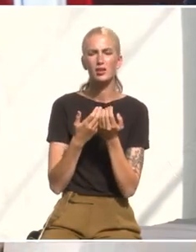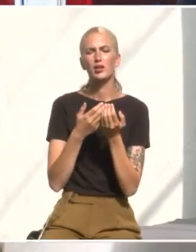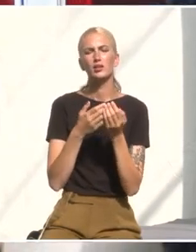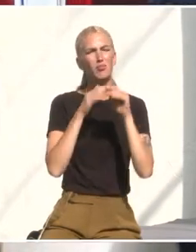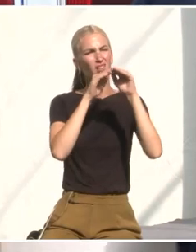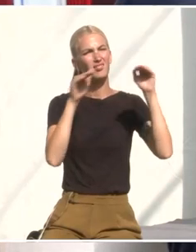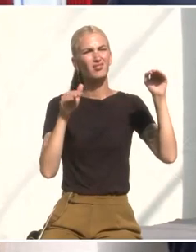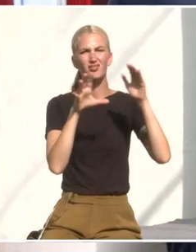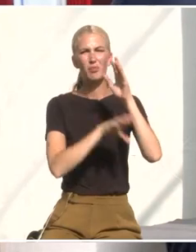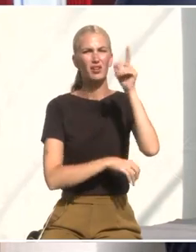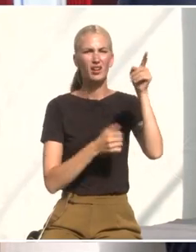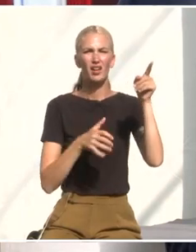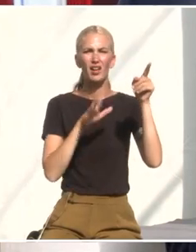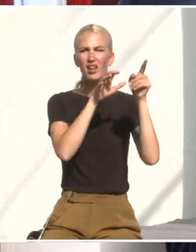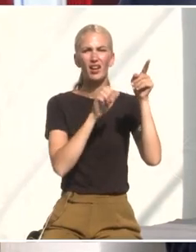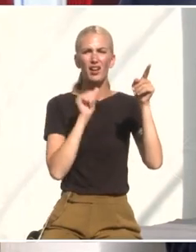there. And